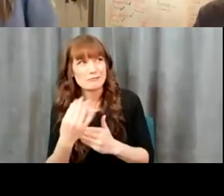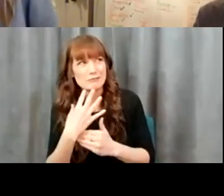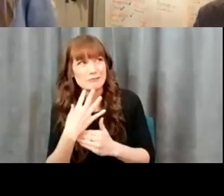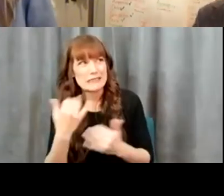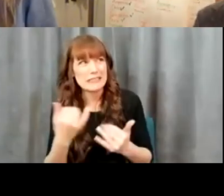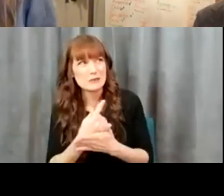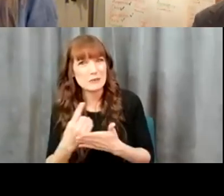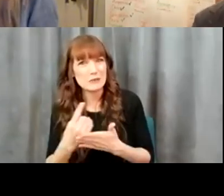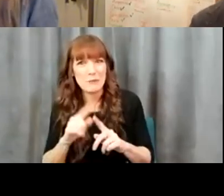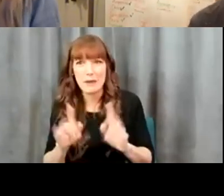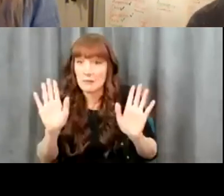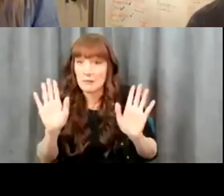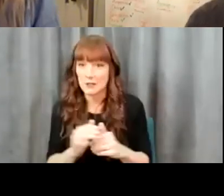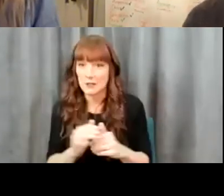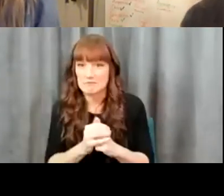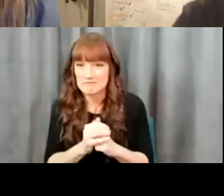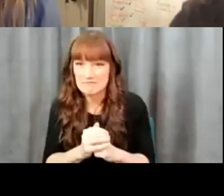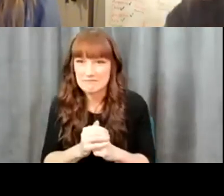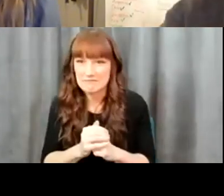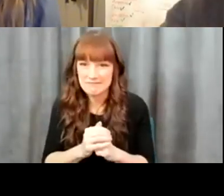but there you go.